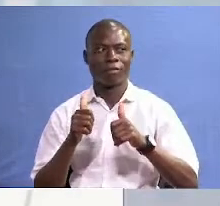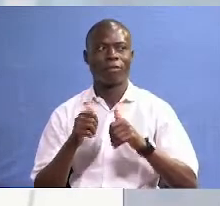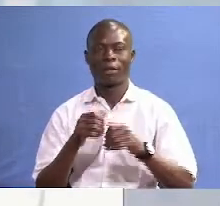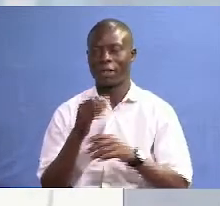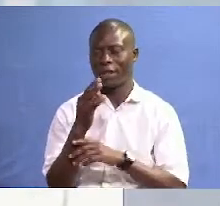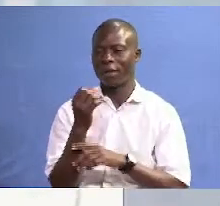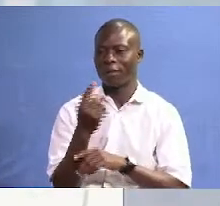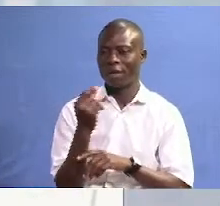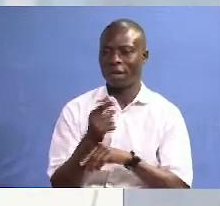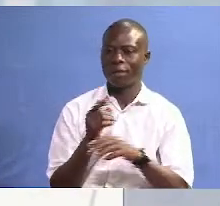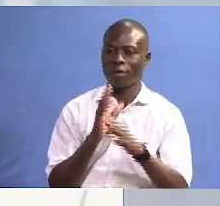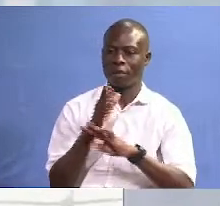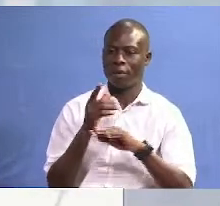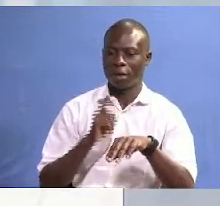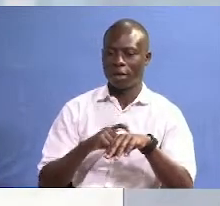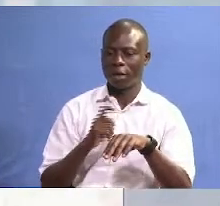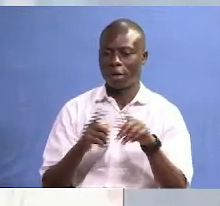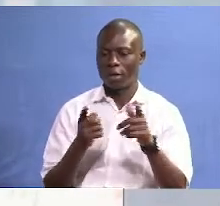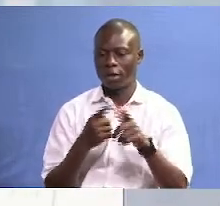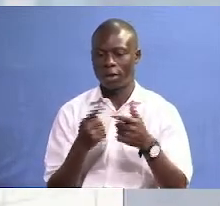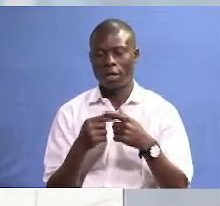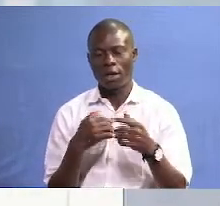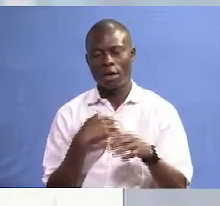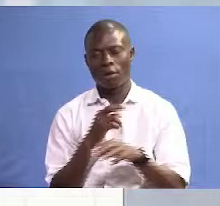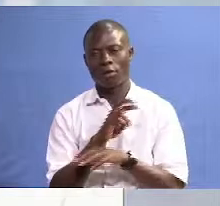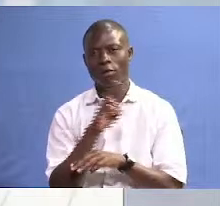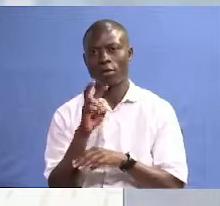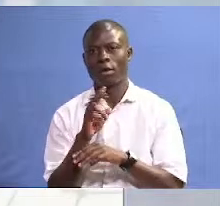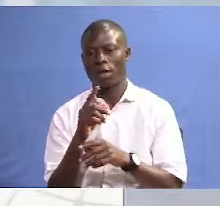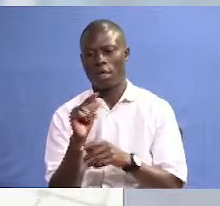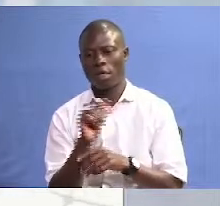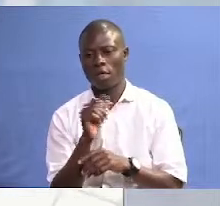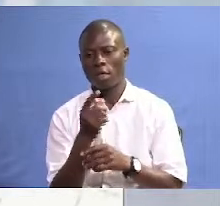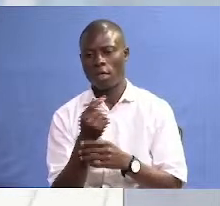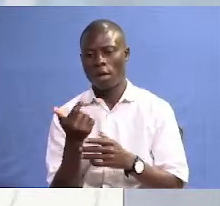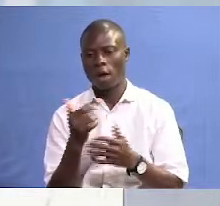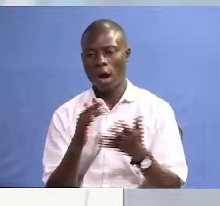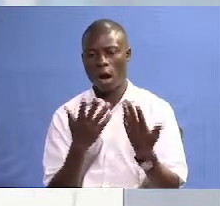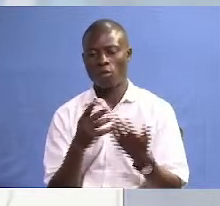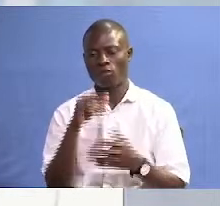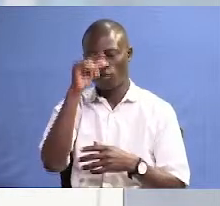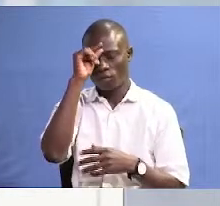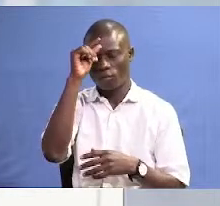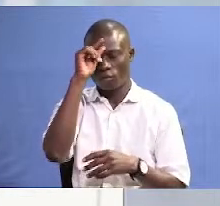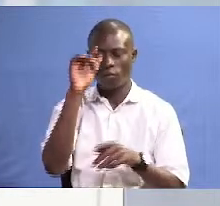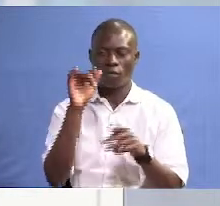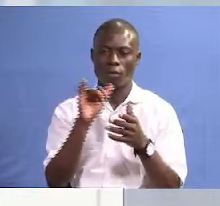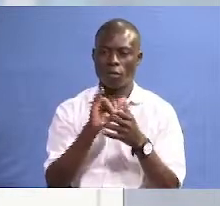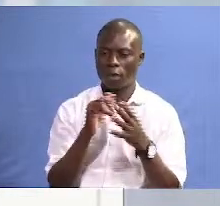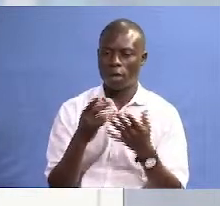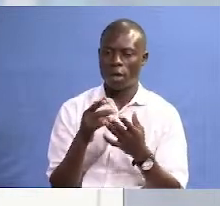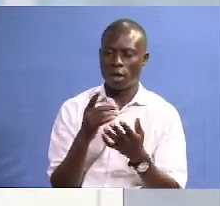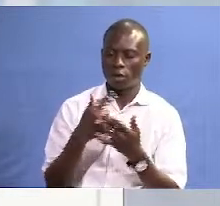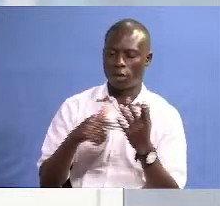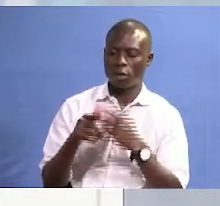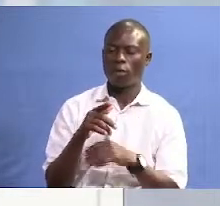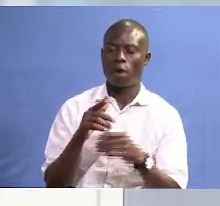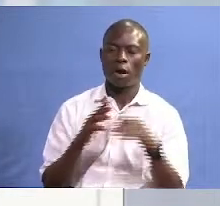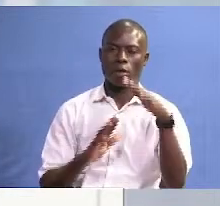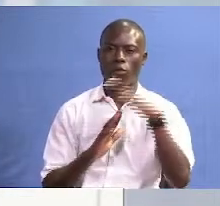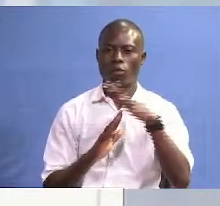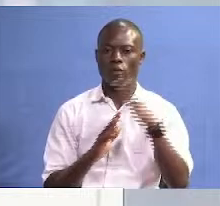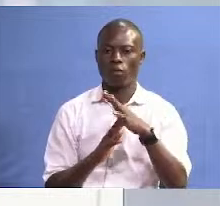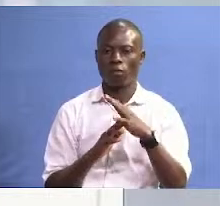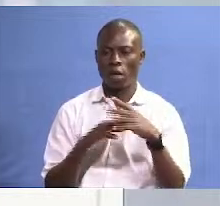past the time to take a look at the latest development as far as, the top bulletin and of course what